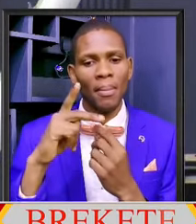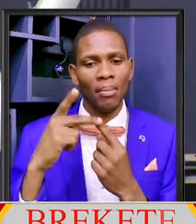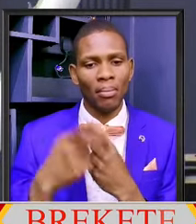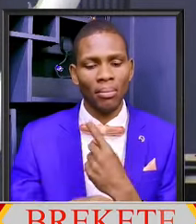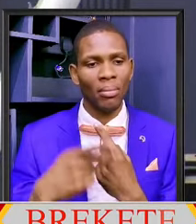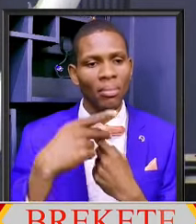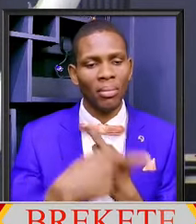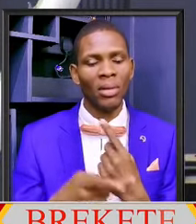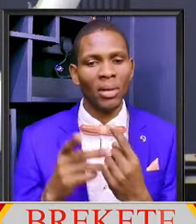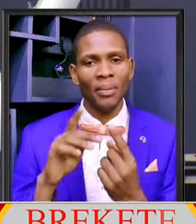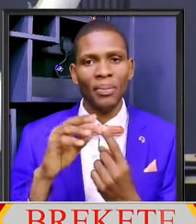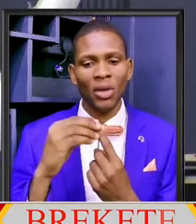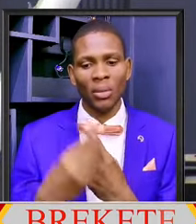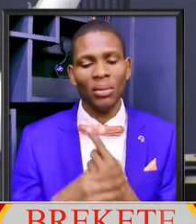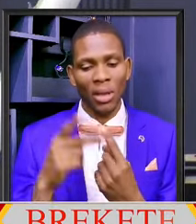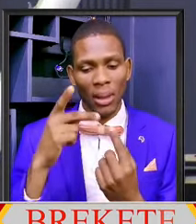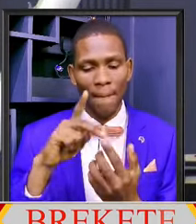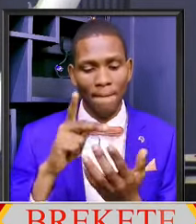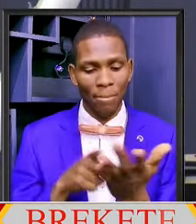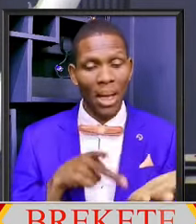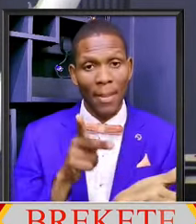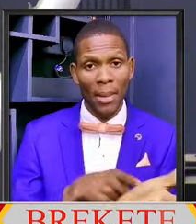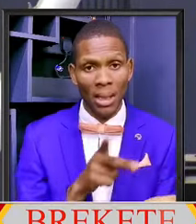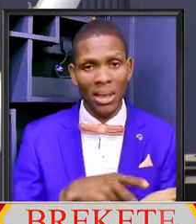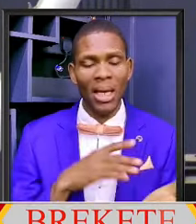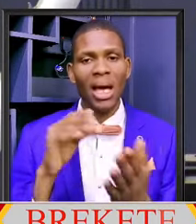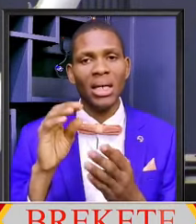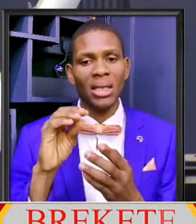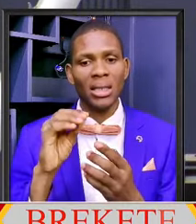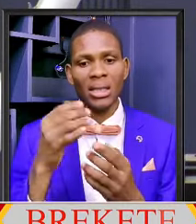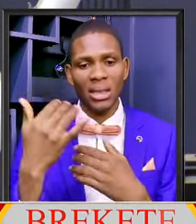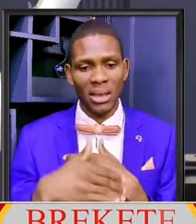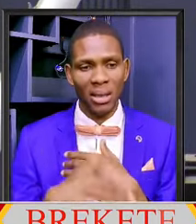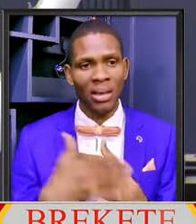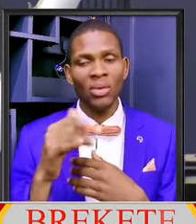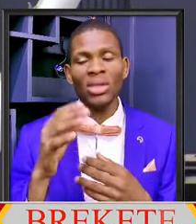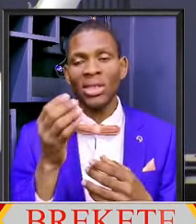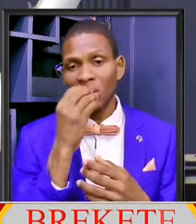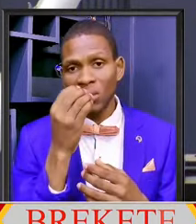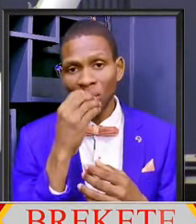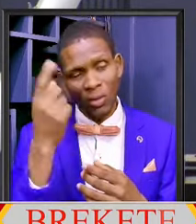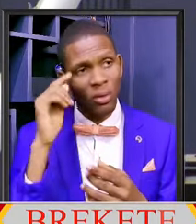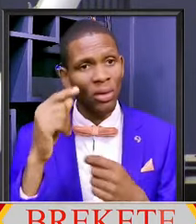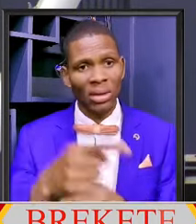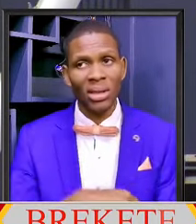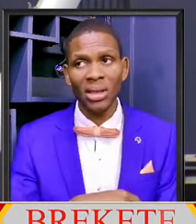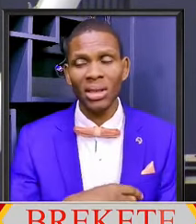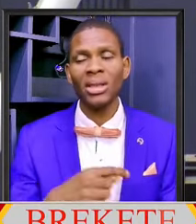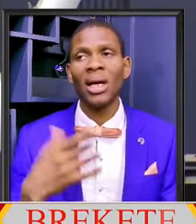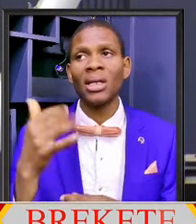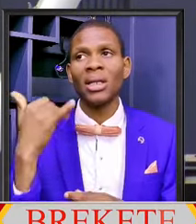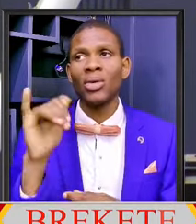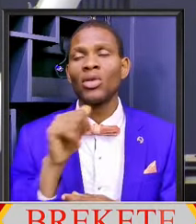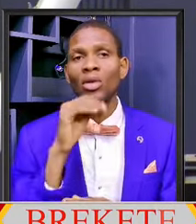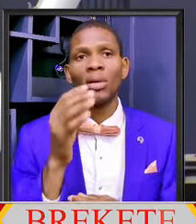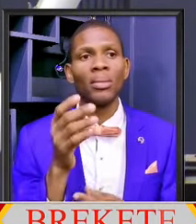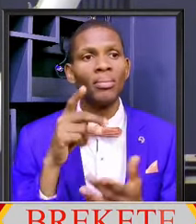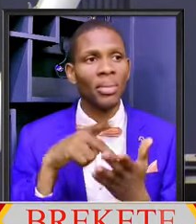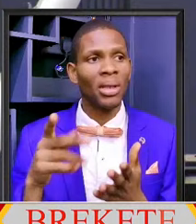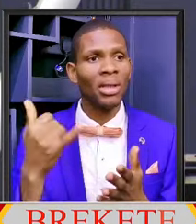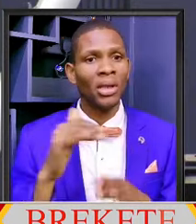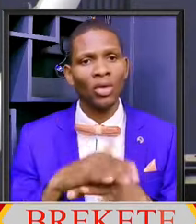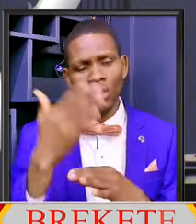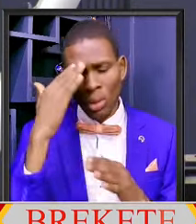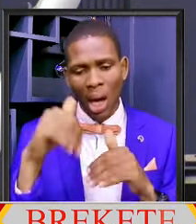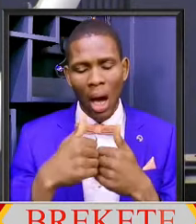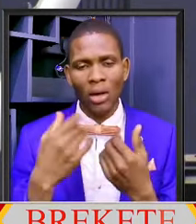woman where they forget. They go chop the yam and plantain for days. They no go pay. They don't know how the woman